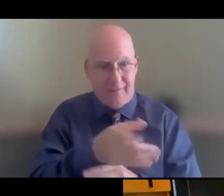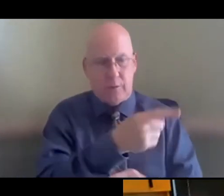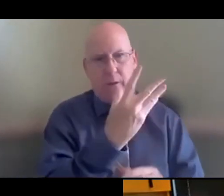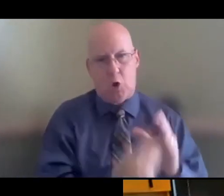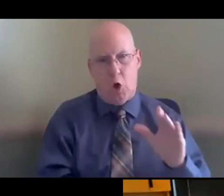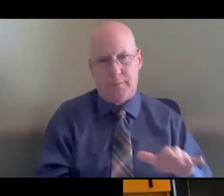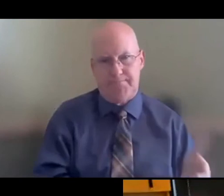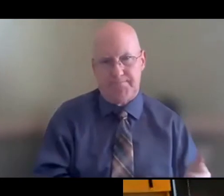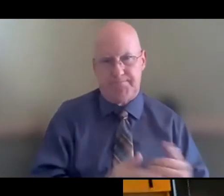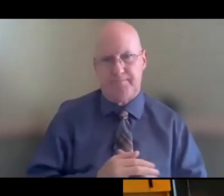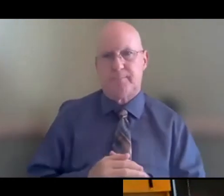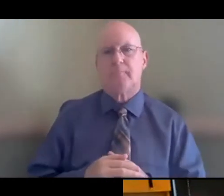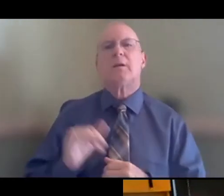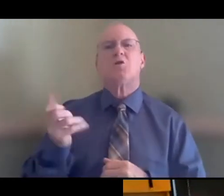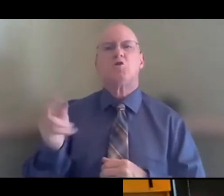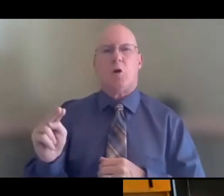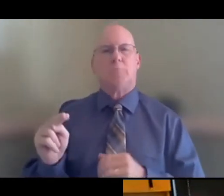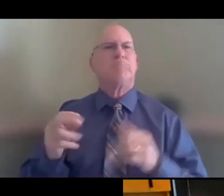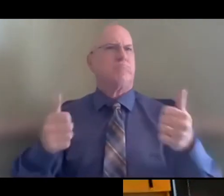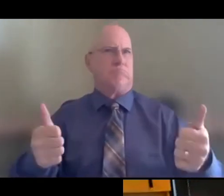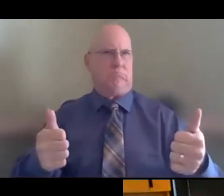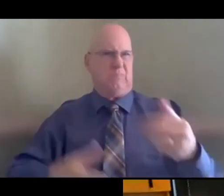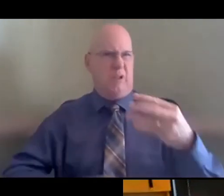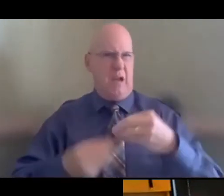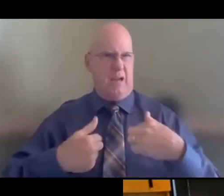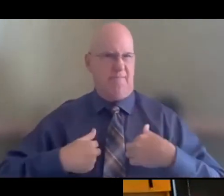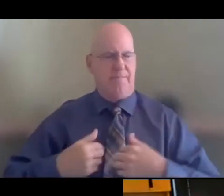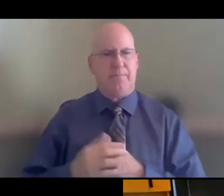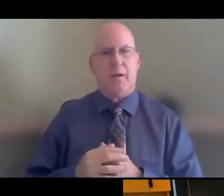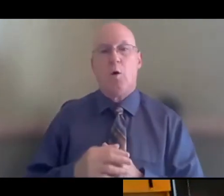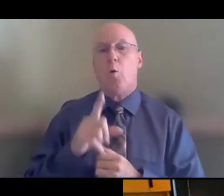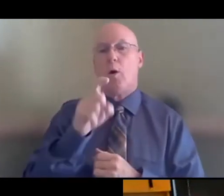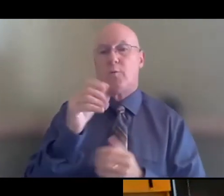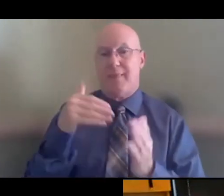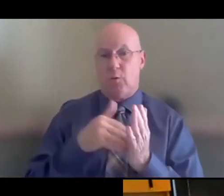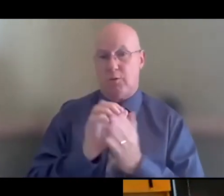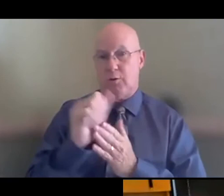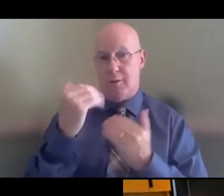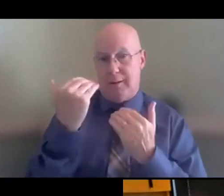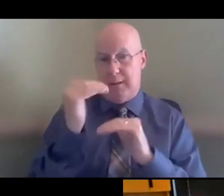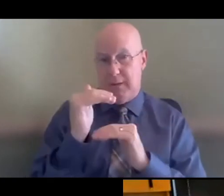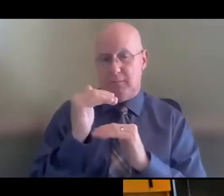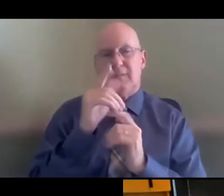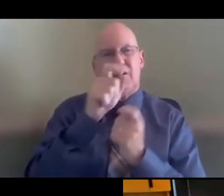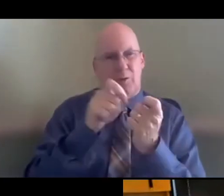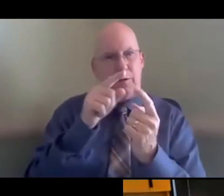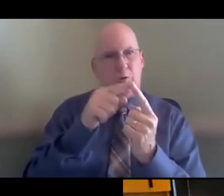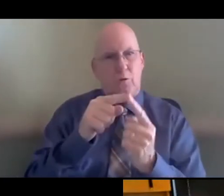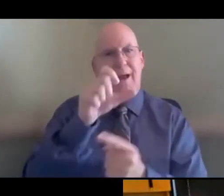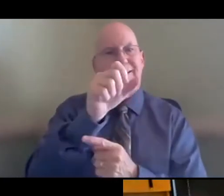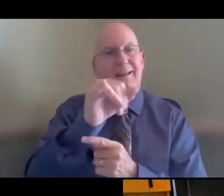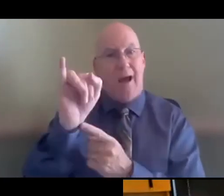Good question. I'll add to that too, is it's important to know the $100,000 limit is specific to supplemental